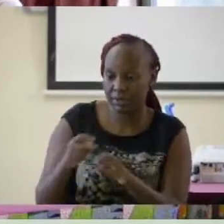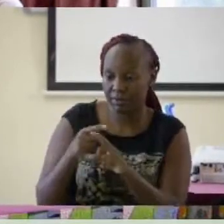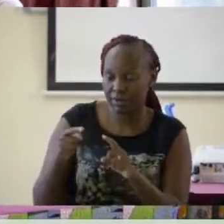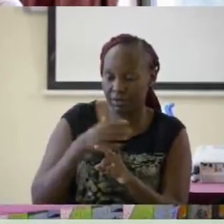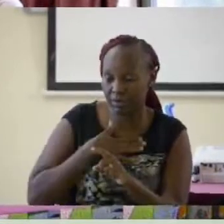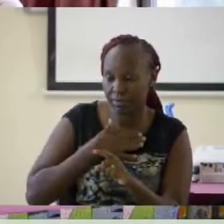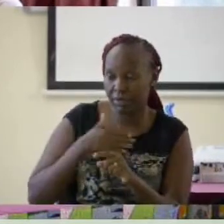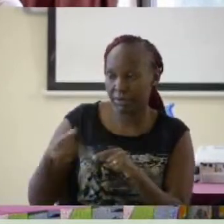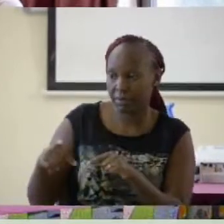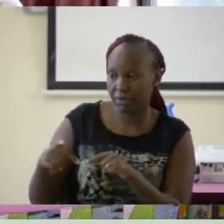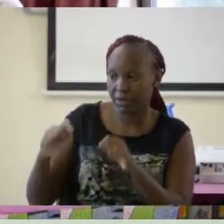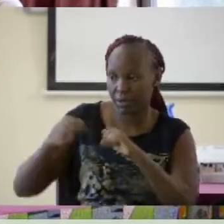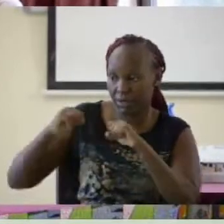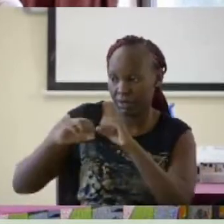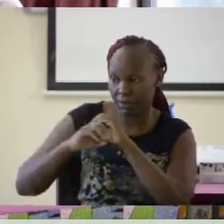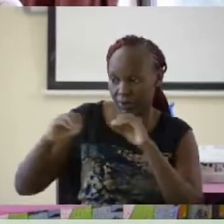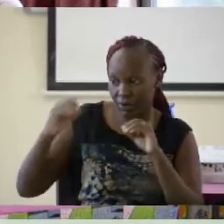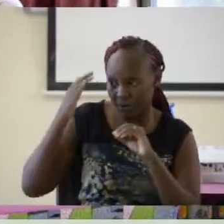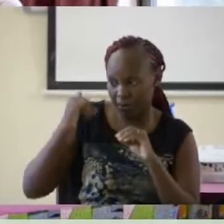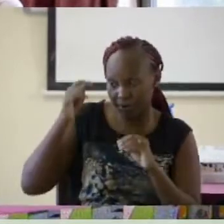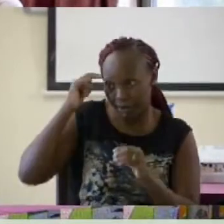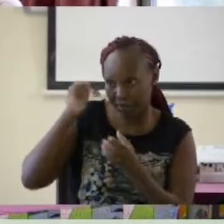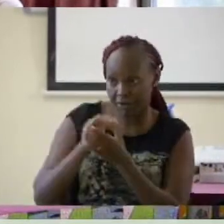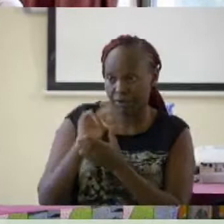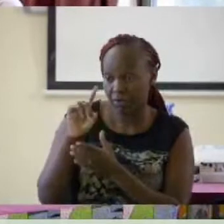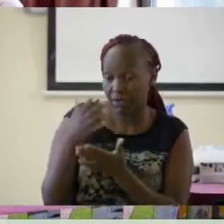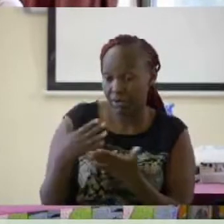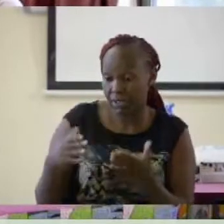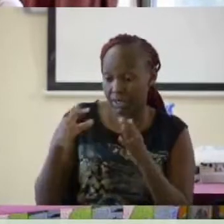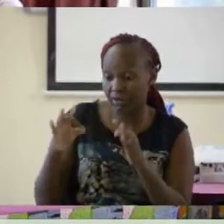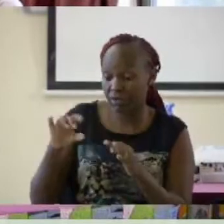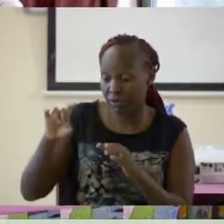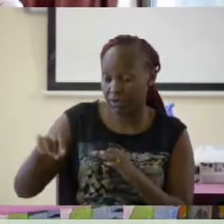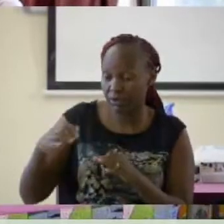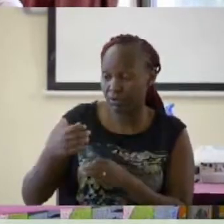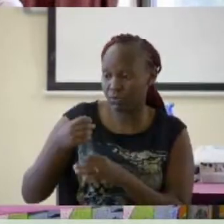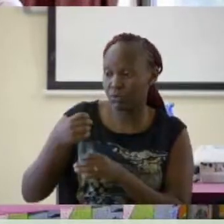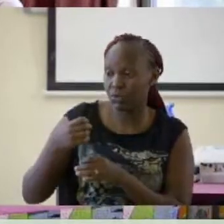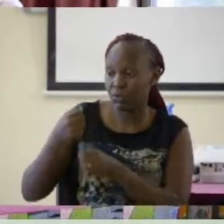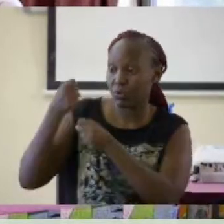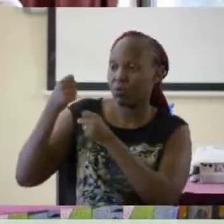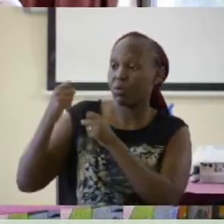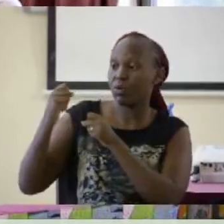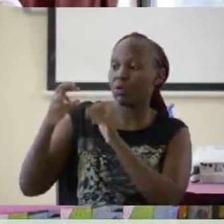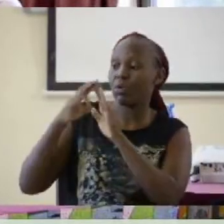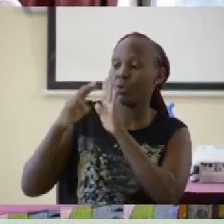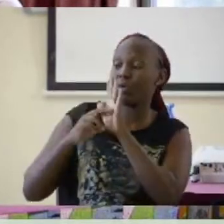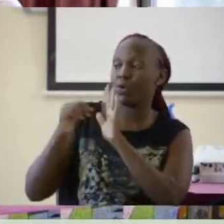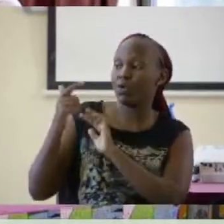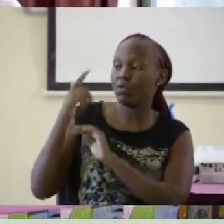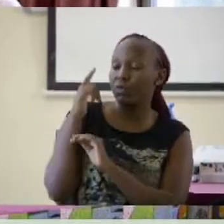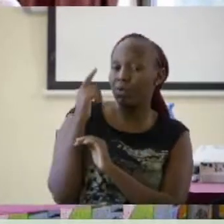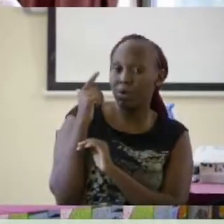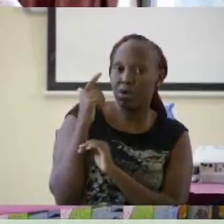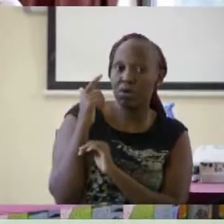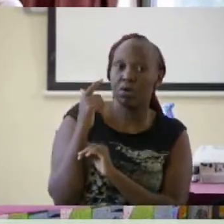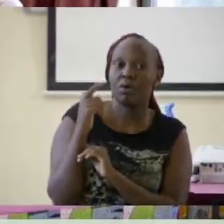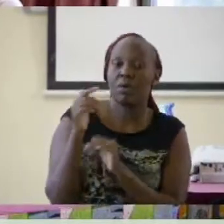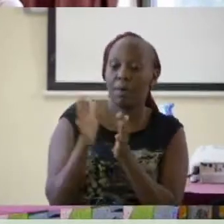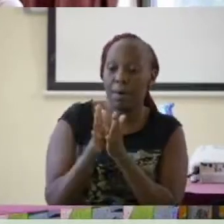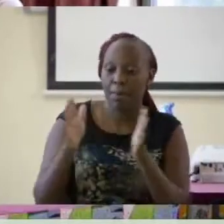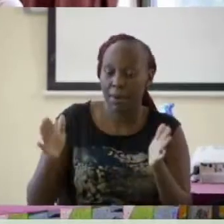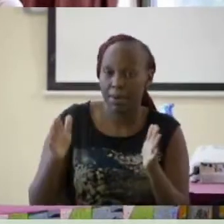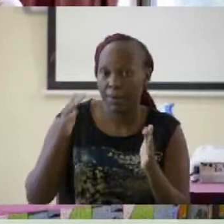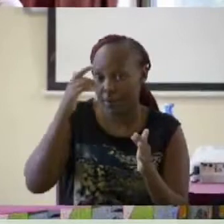I disagree. Because I believe one thing: if we want to uphold the rule of law, natural justice, uniformity in public policy